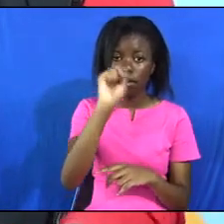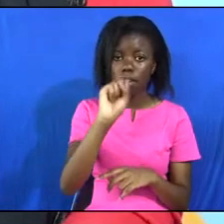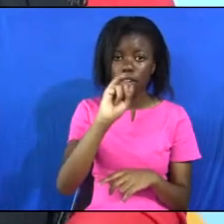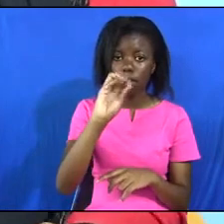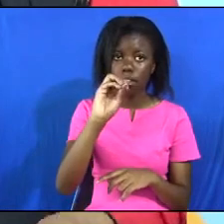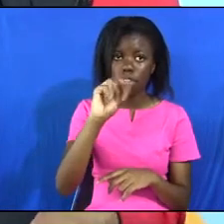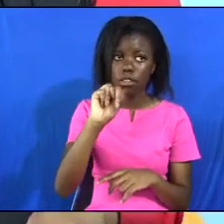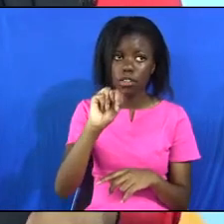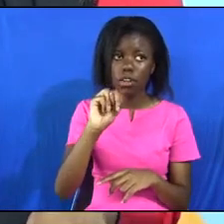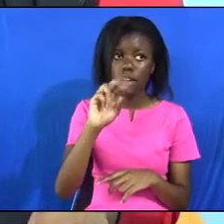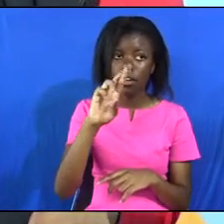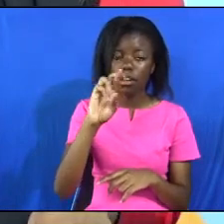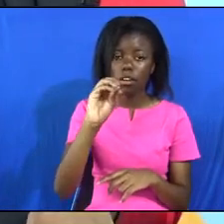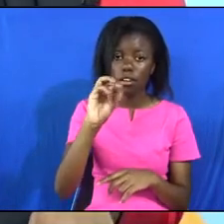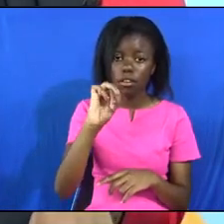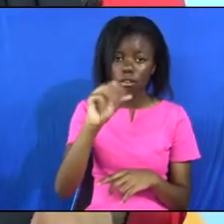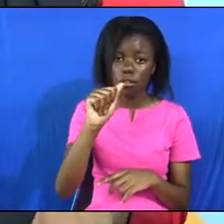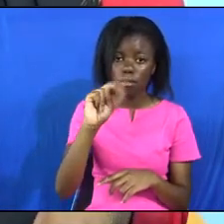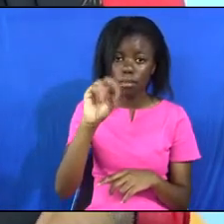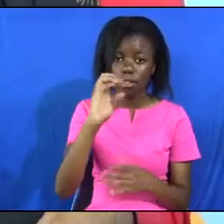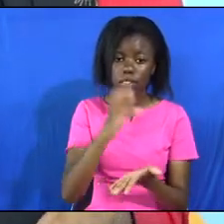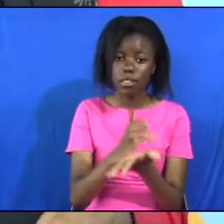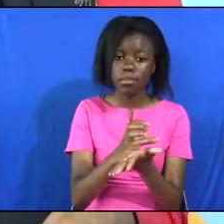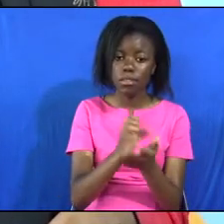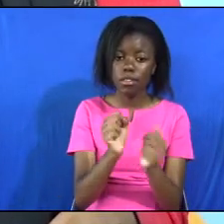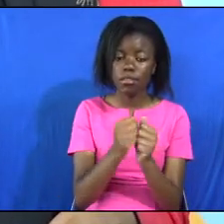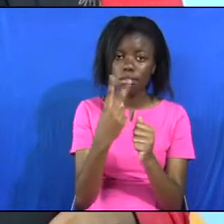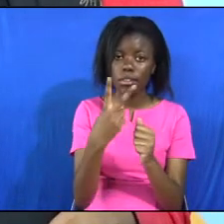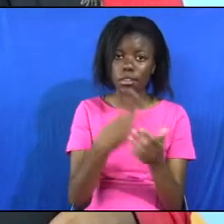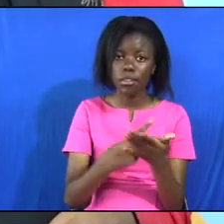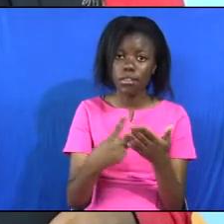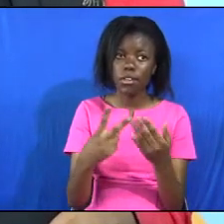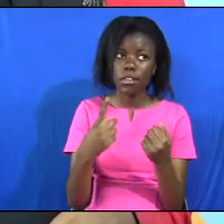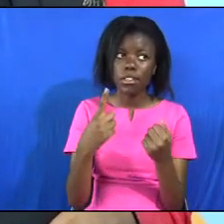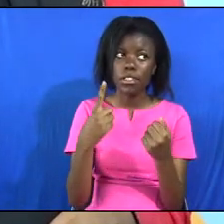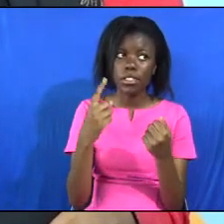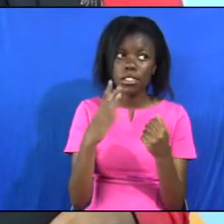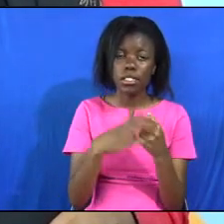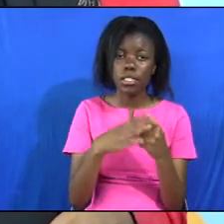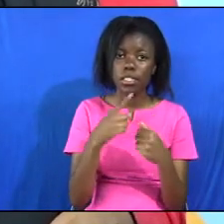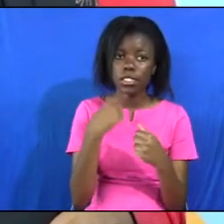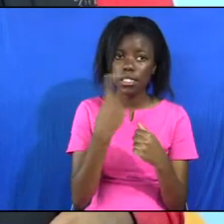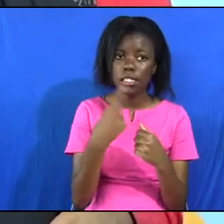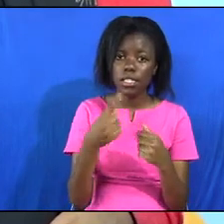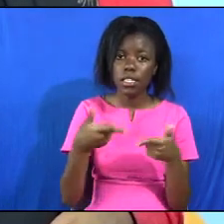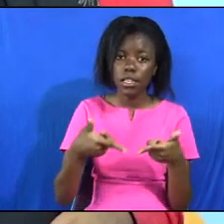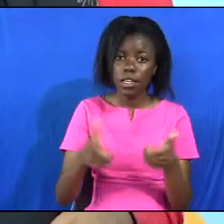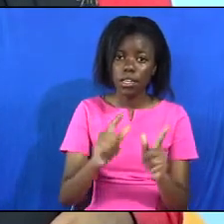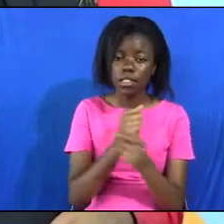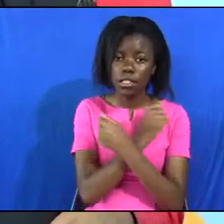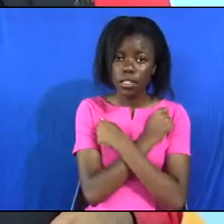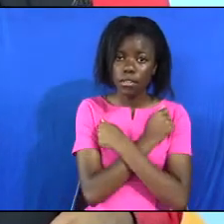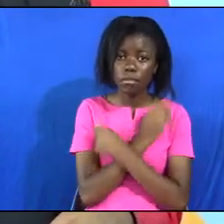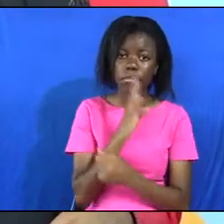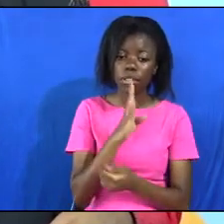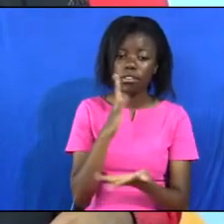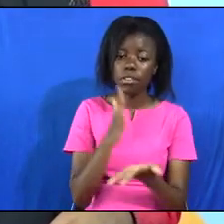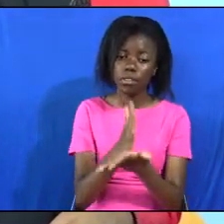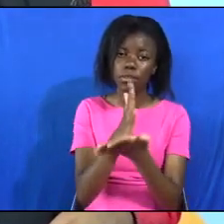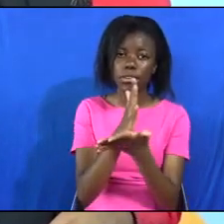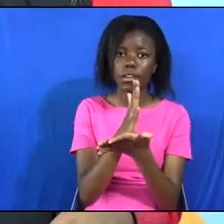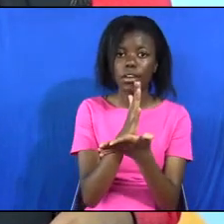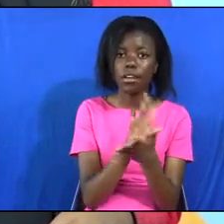Romans 12:9 says, let love be genuine. I repeat, let love